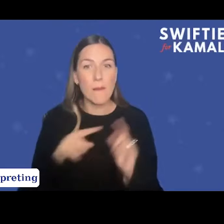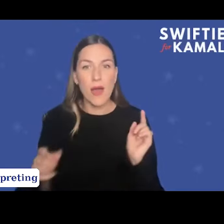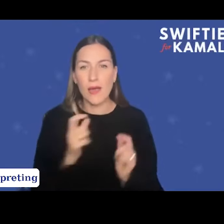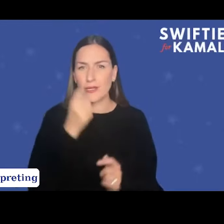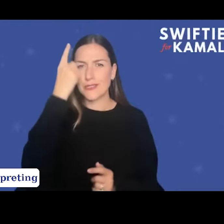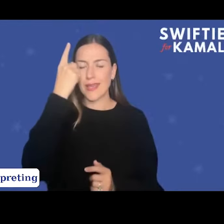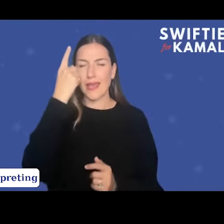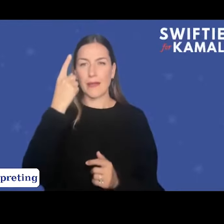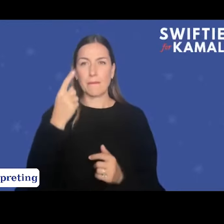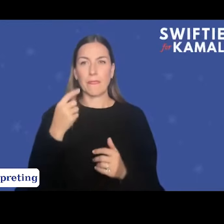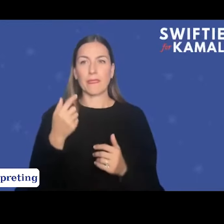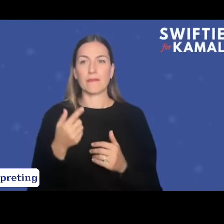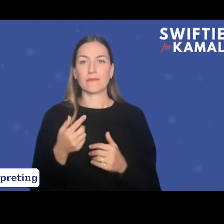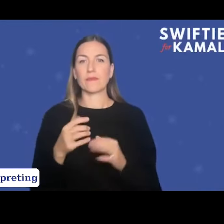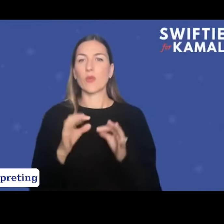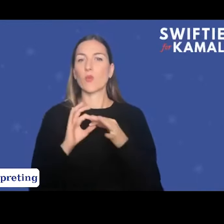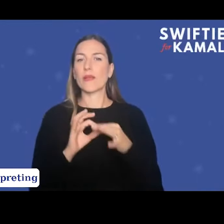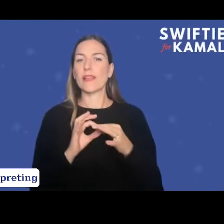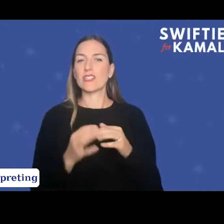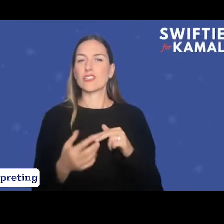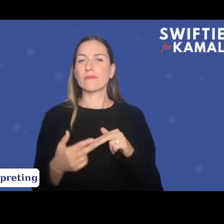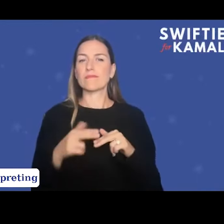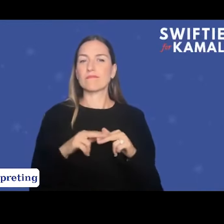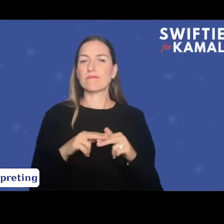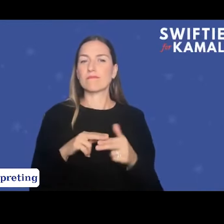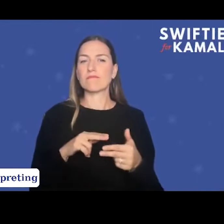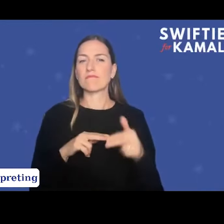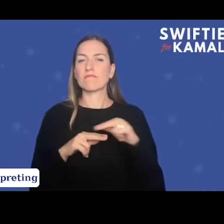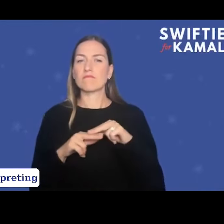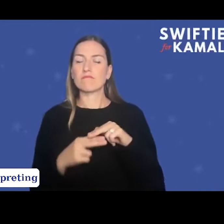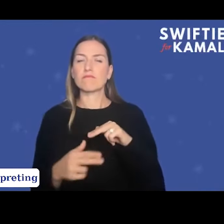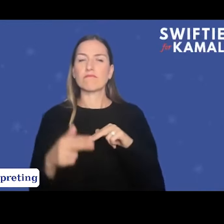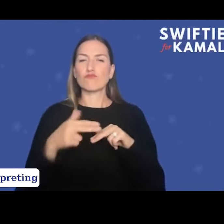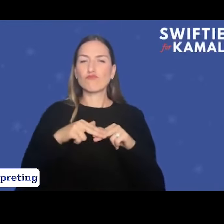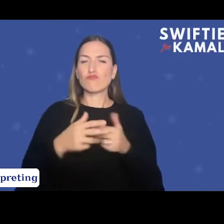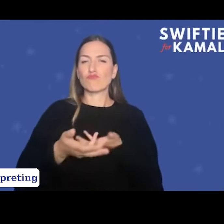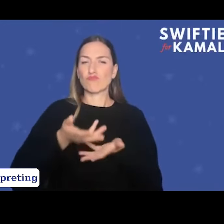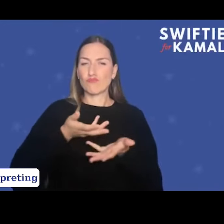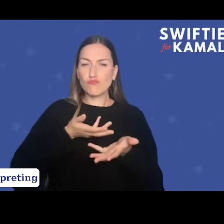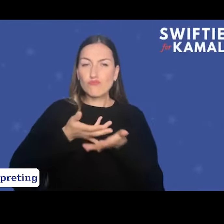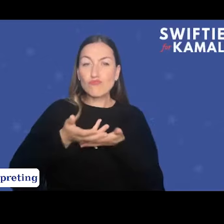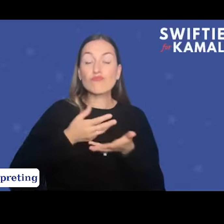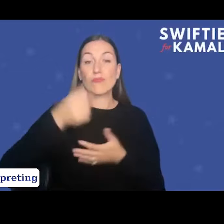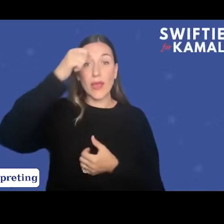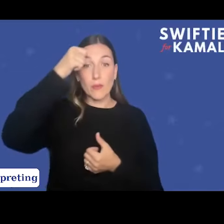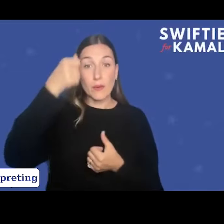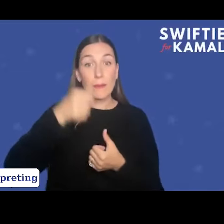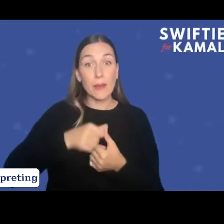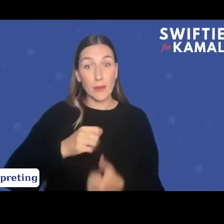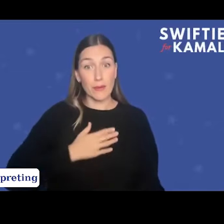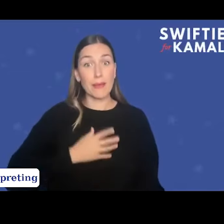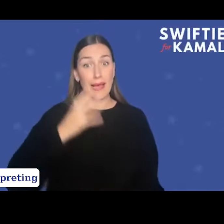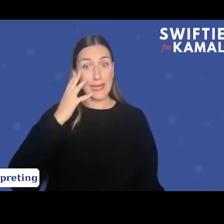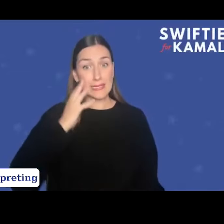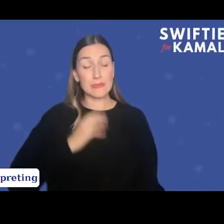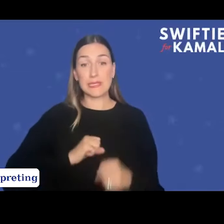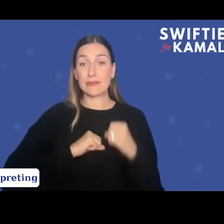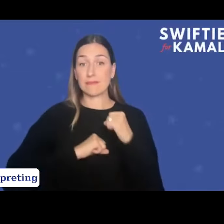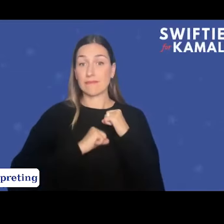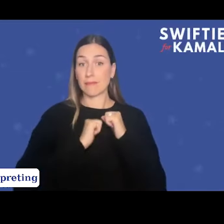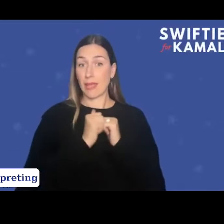it works. You're building a bridge to that person. And I remember having this experience when I was campaigning